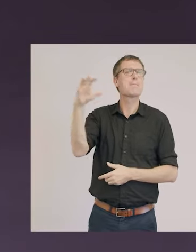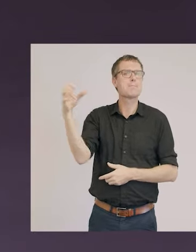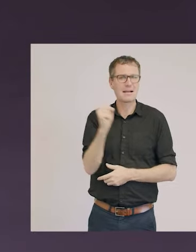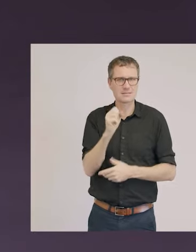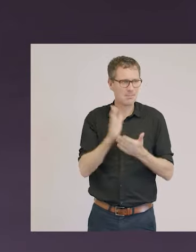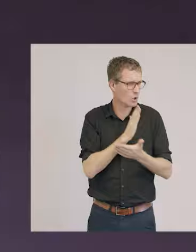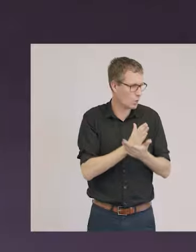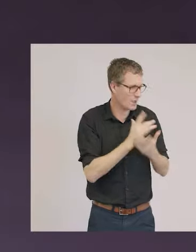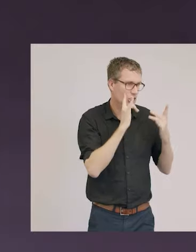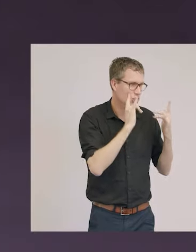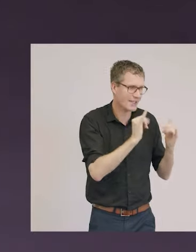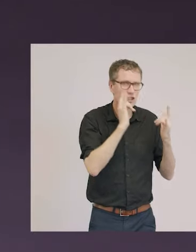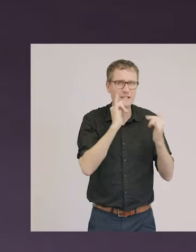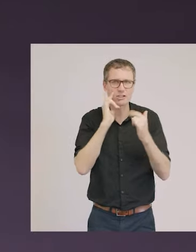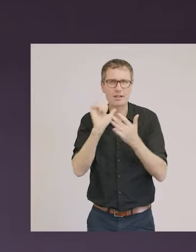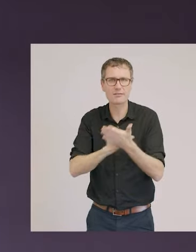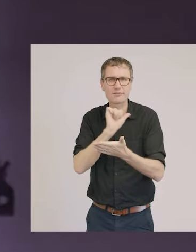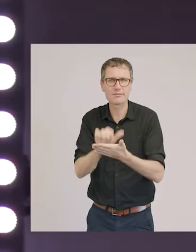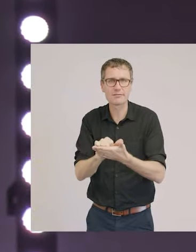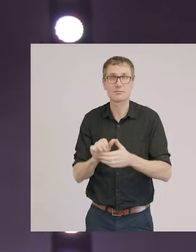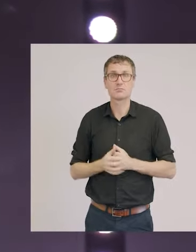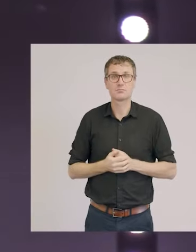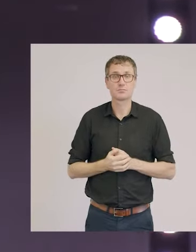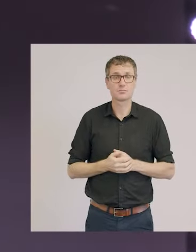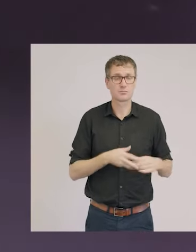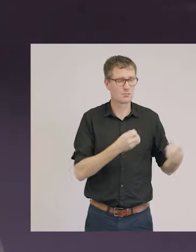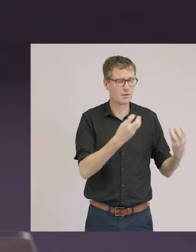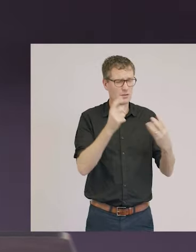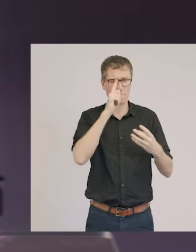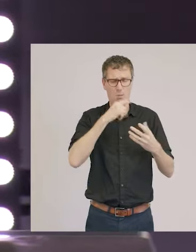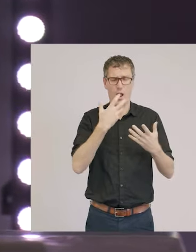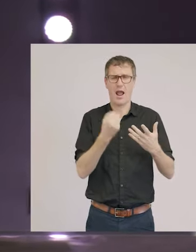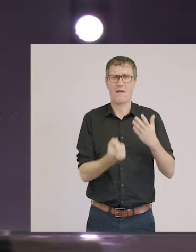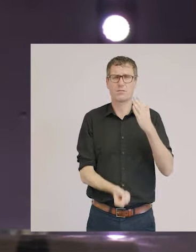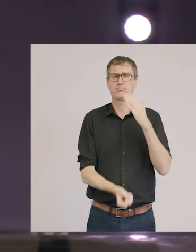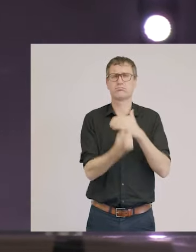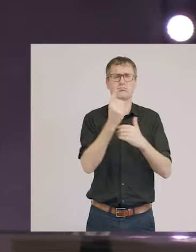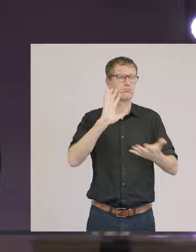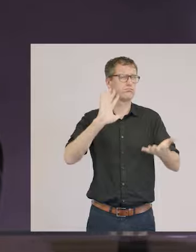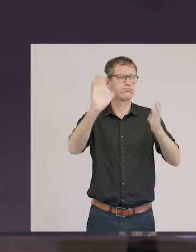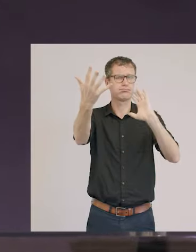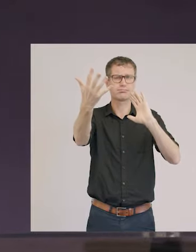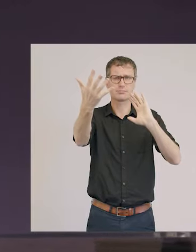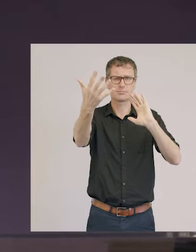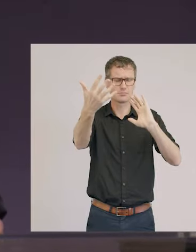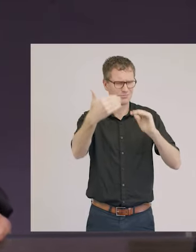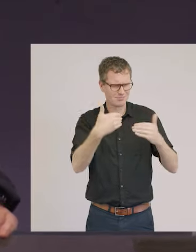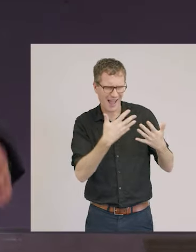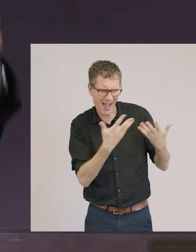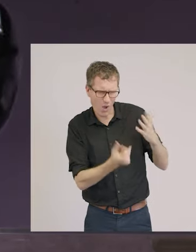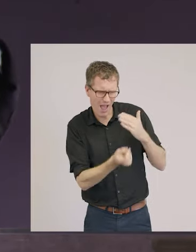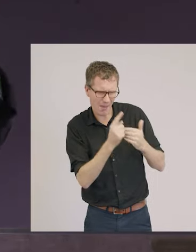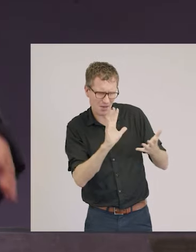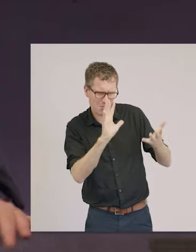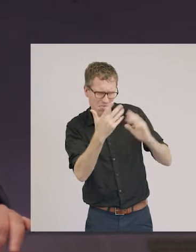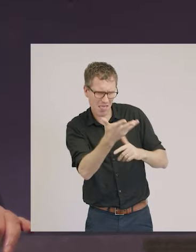get wisdom and make sure it actually is God, because I have so many people that come to me who are in a terrible mess, and I say, how